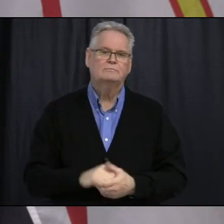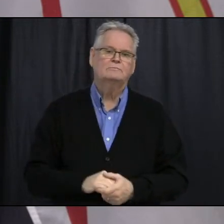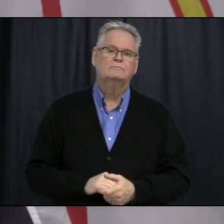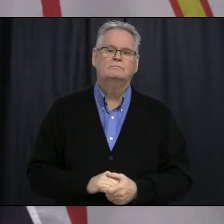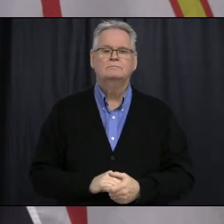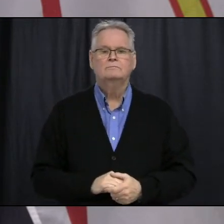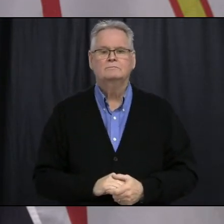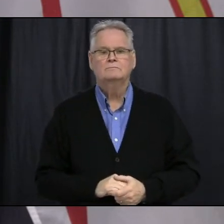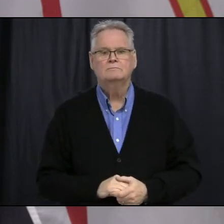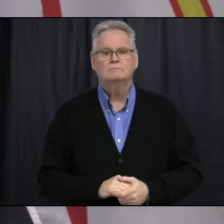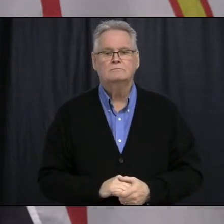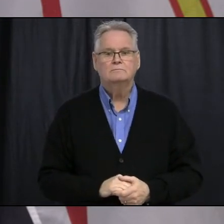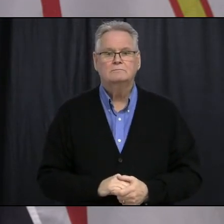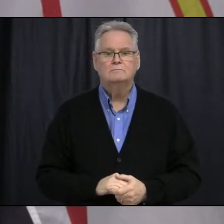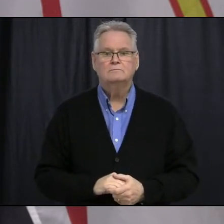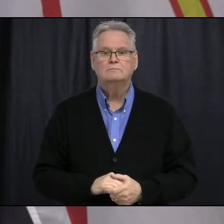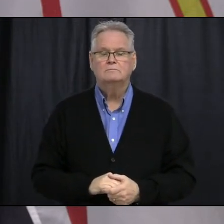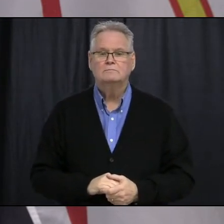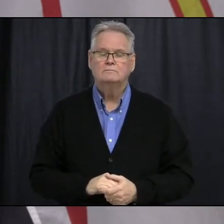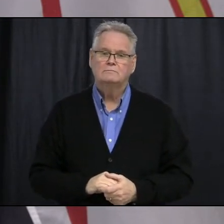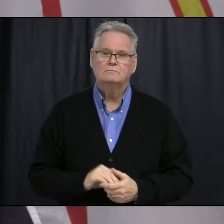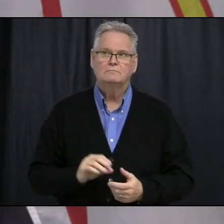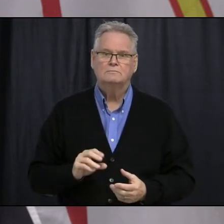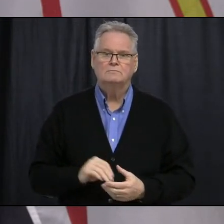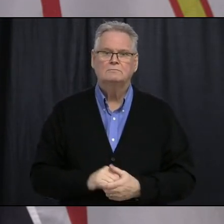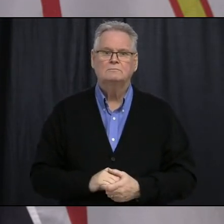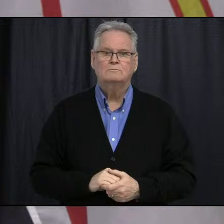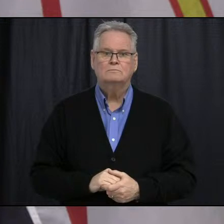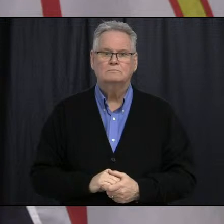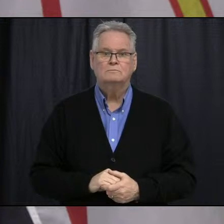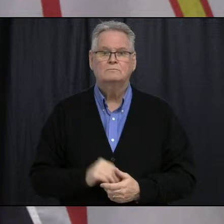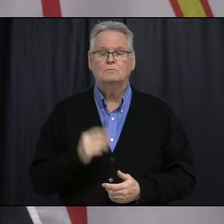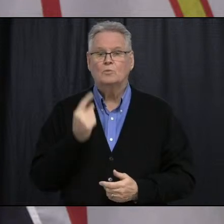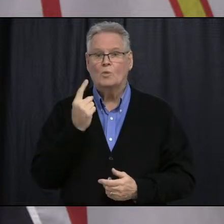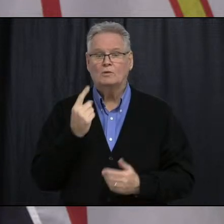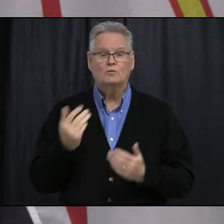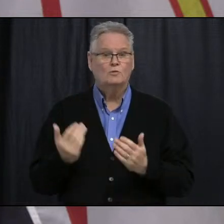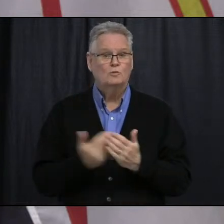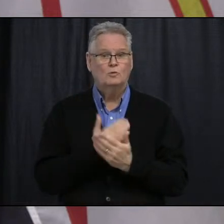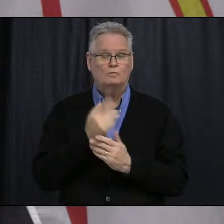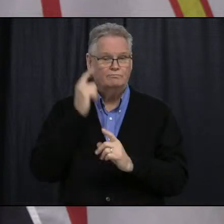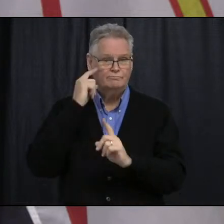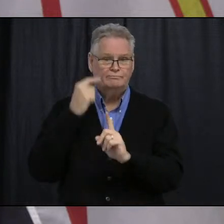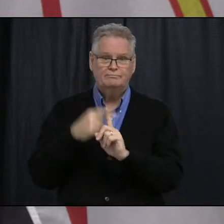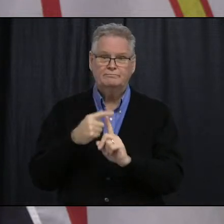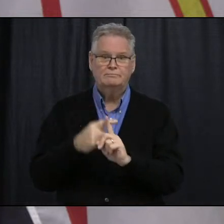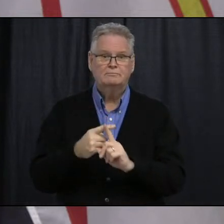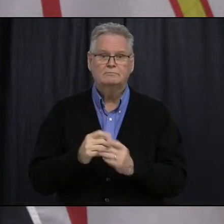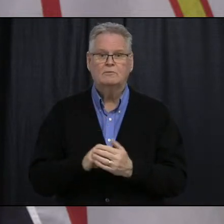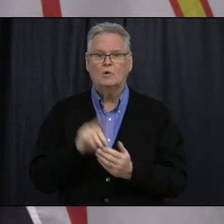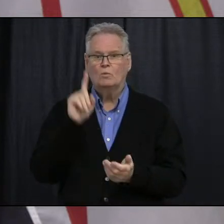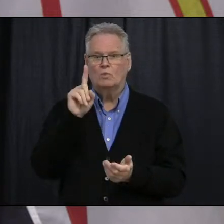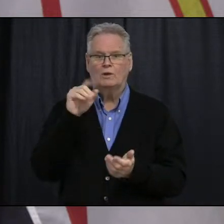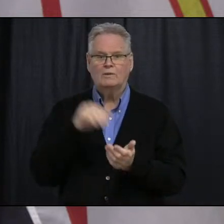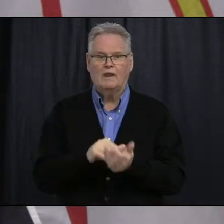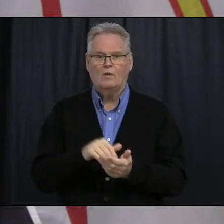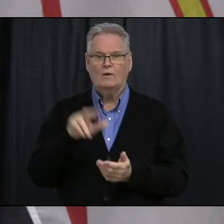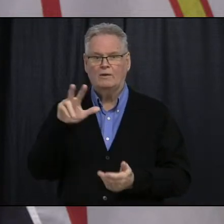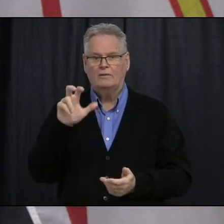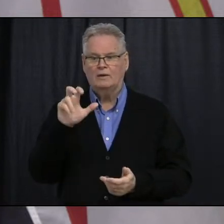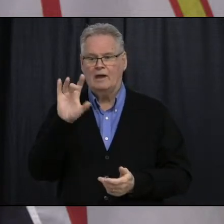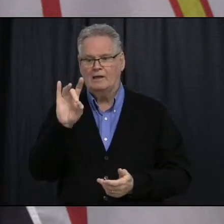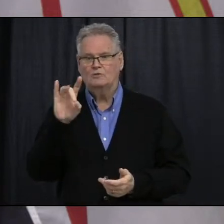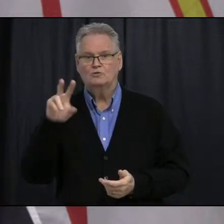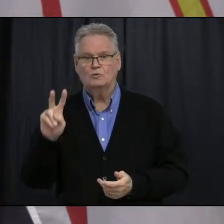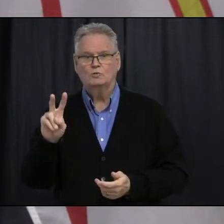and the total case count is now 1,382. We have every reason to be optimistic about the summer ahead and